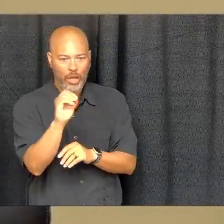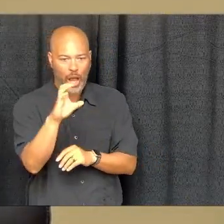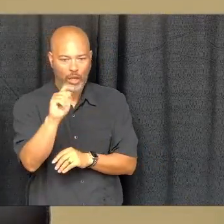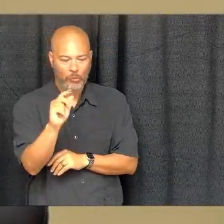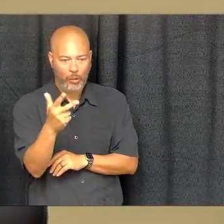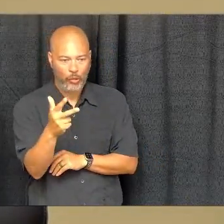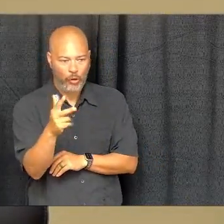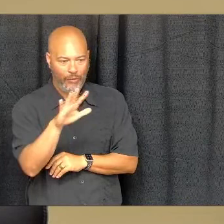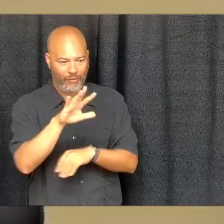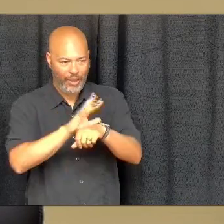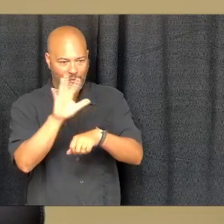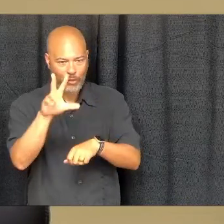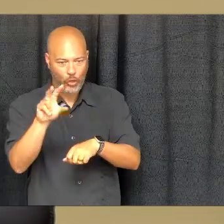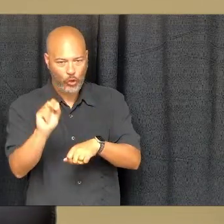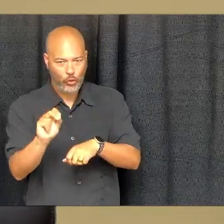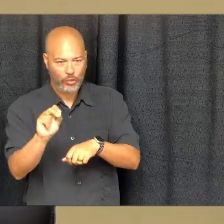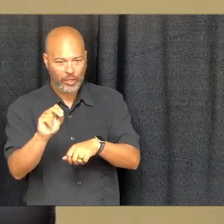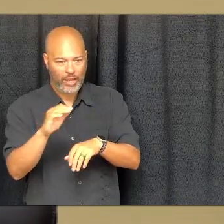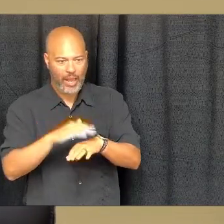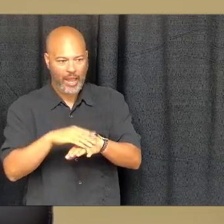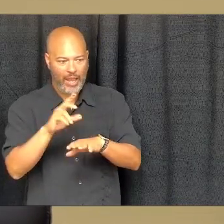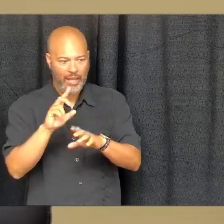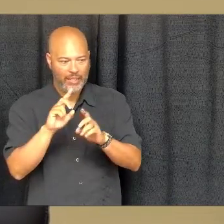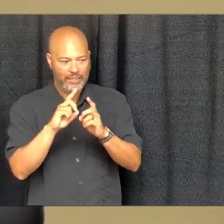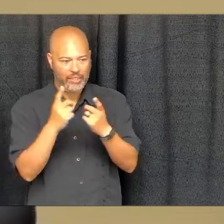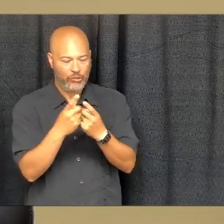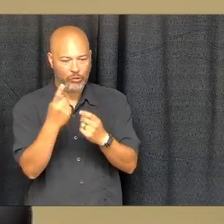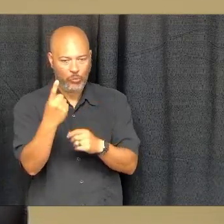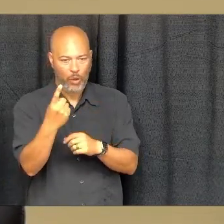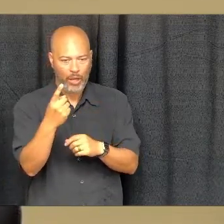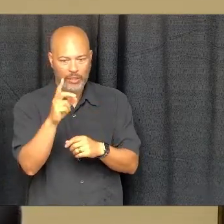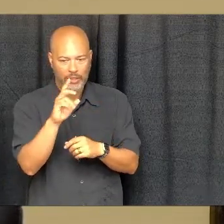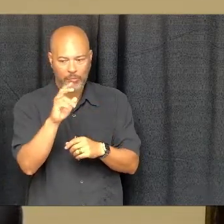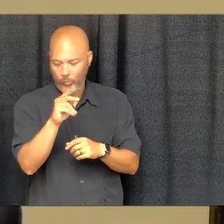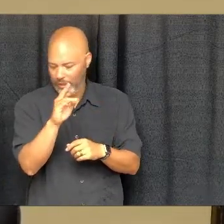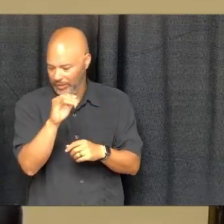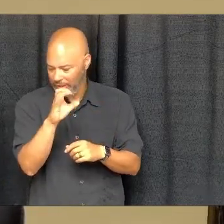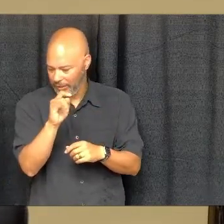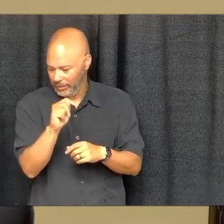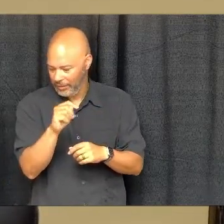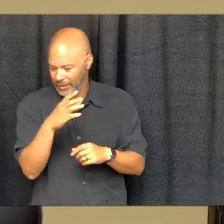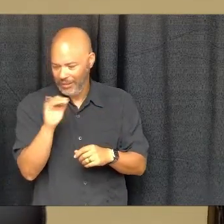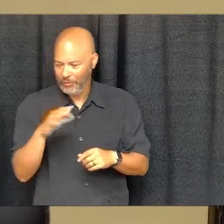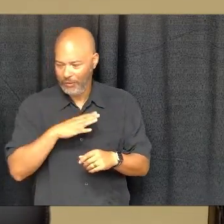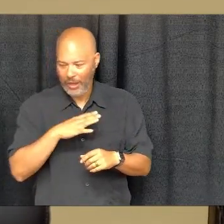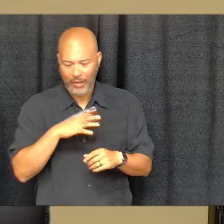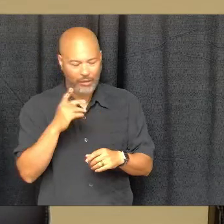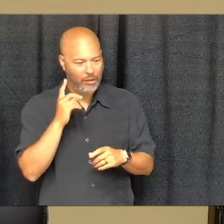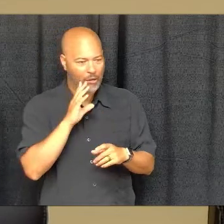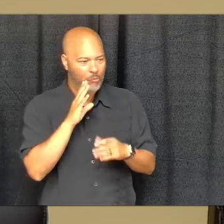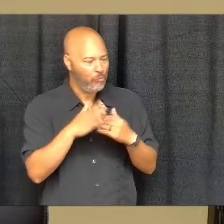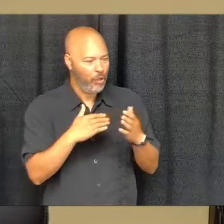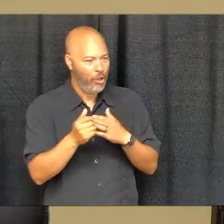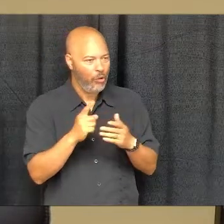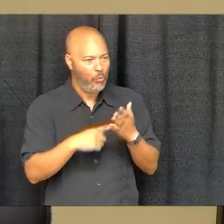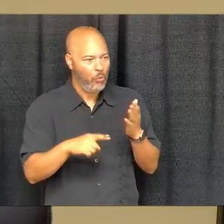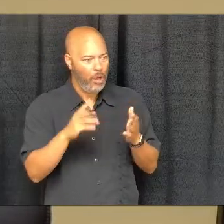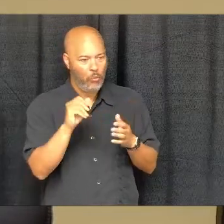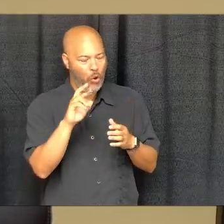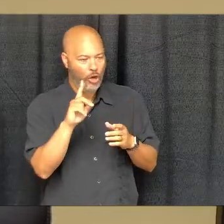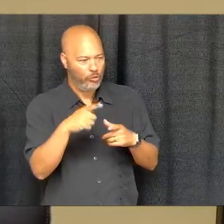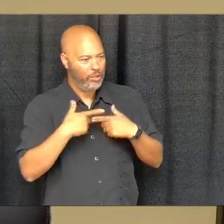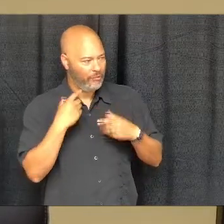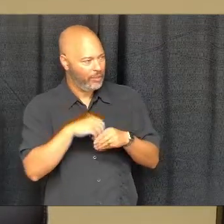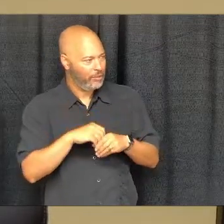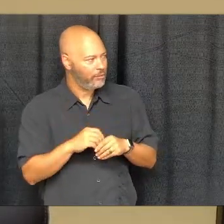3rd, 5:30 PM at the District 1 Precinct at 211 Cunningham Lane. All are welcome regardless of what city council ward you live in.